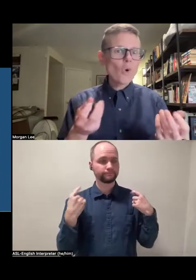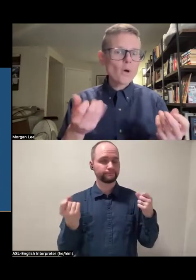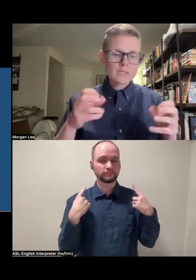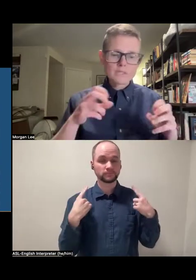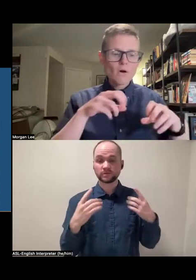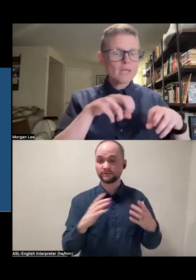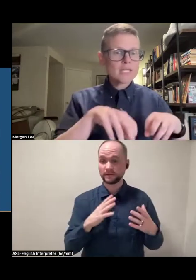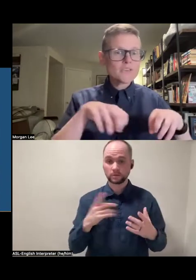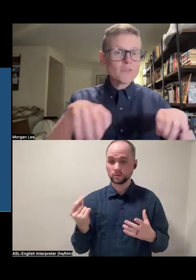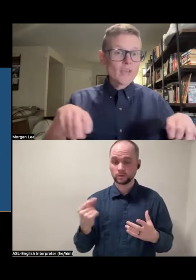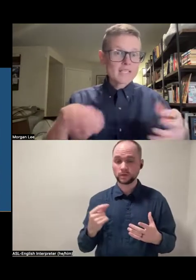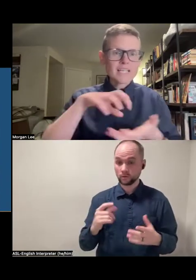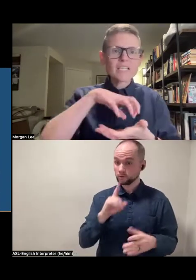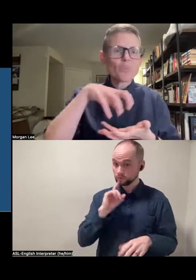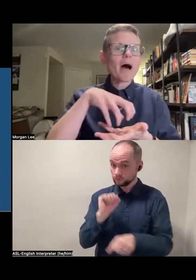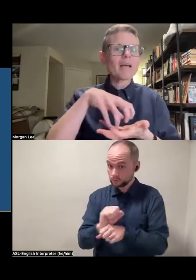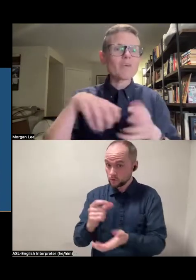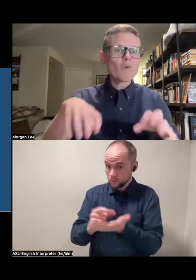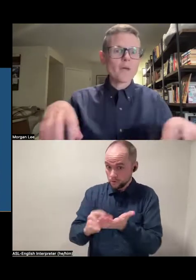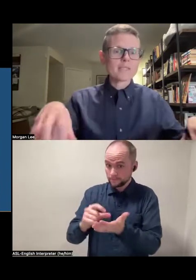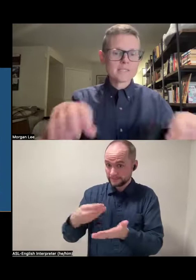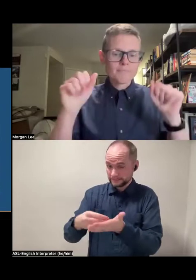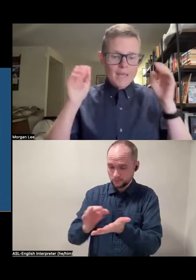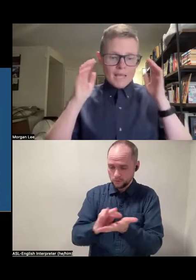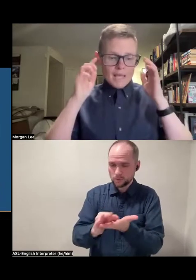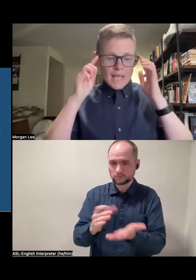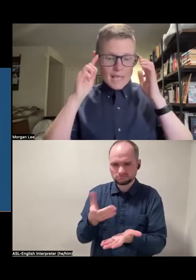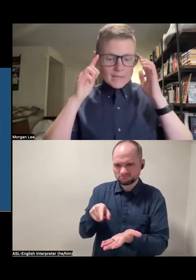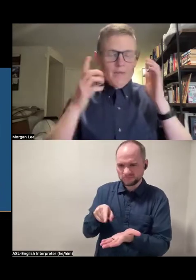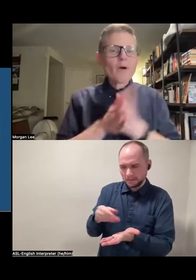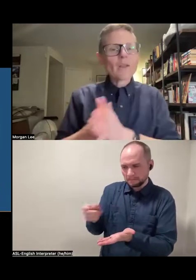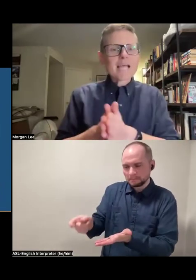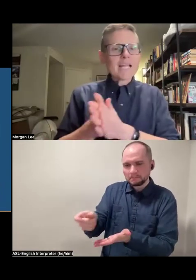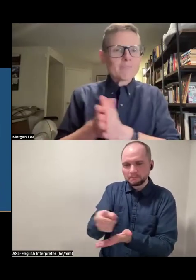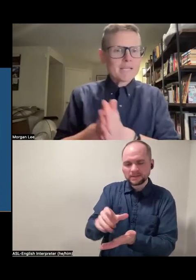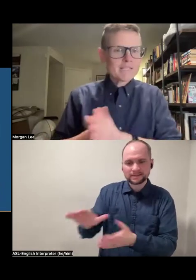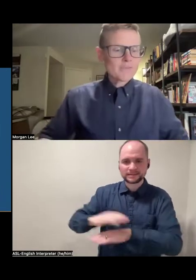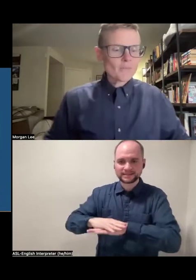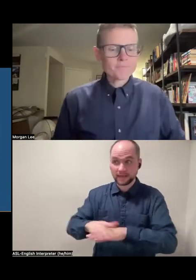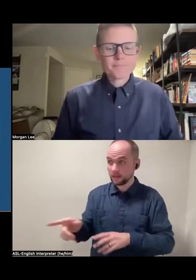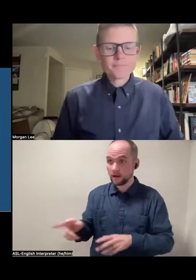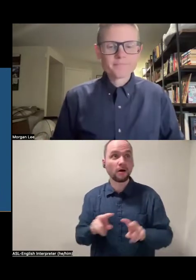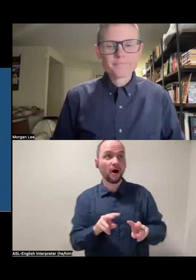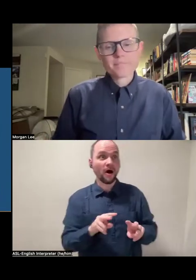real coins on each of their desks, like a little pile of coins. And they were all excited because,